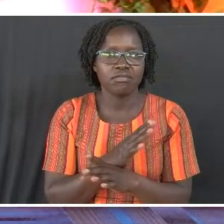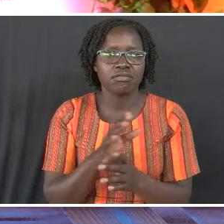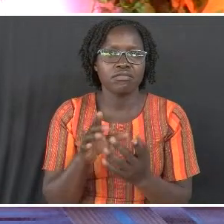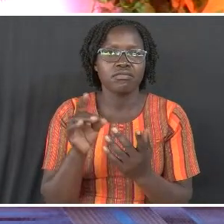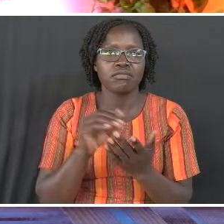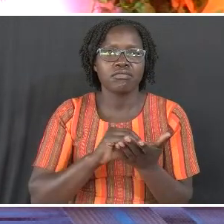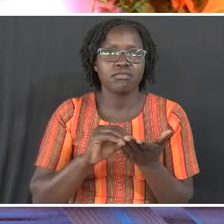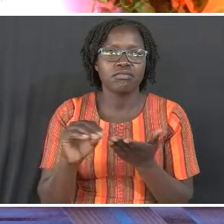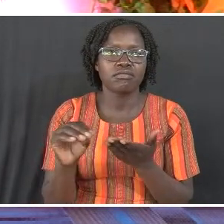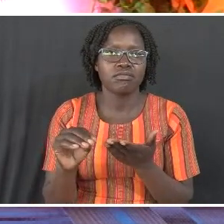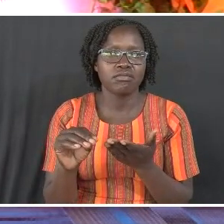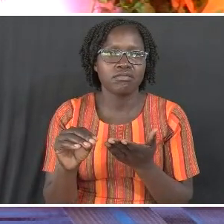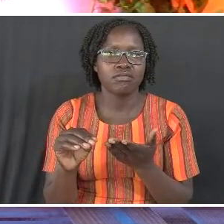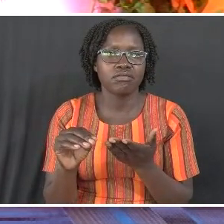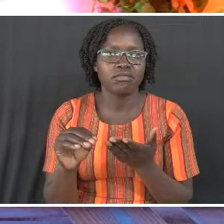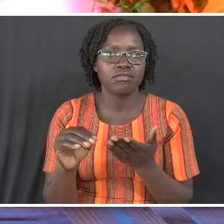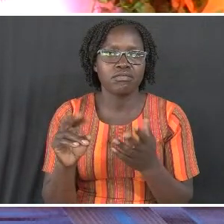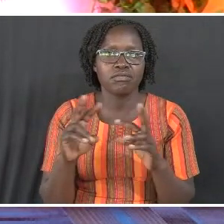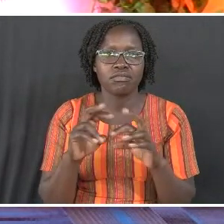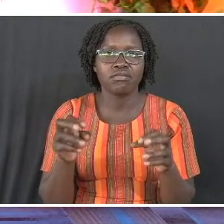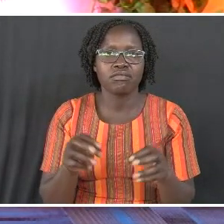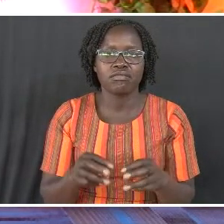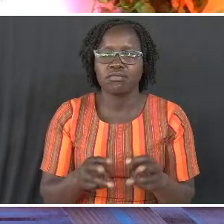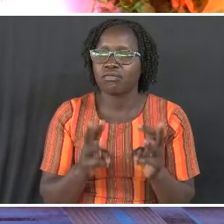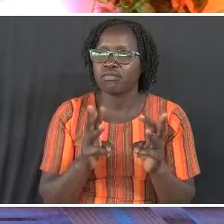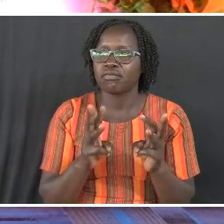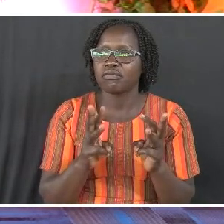removal, we look for